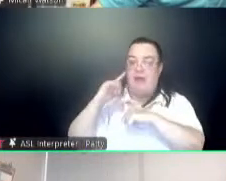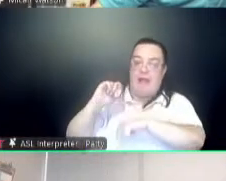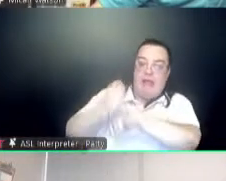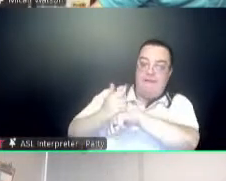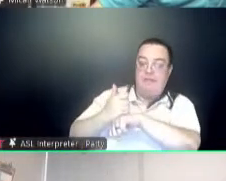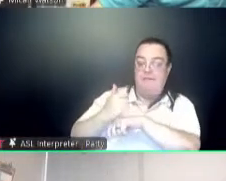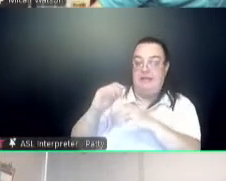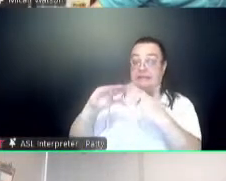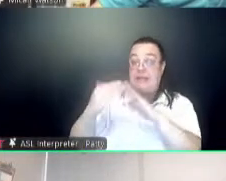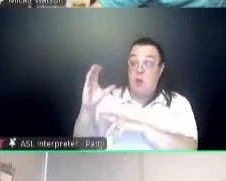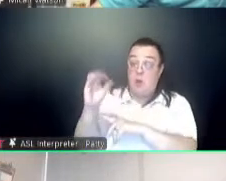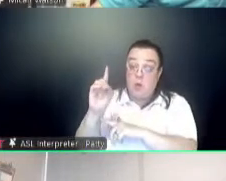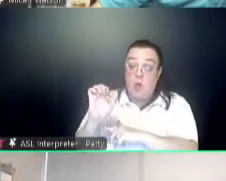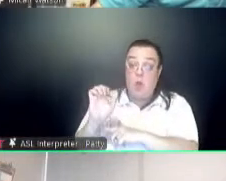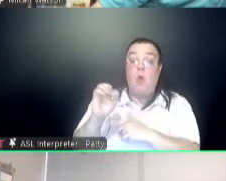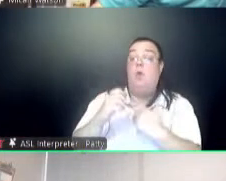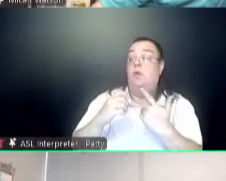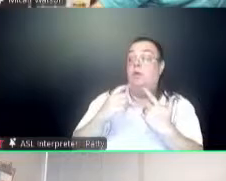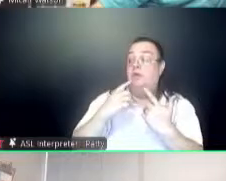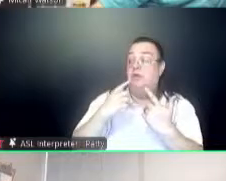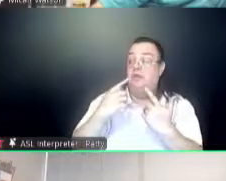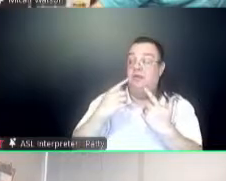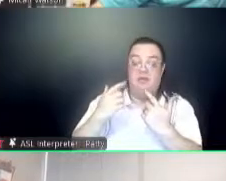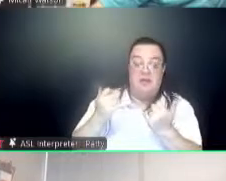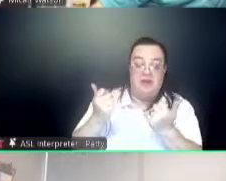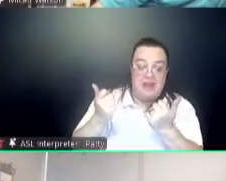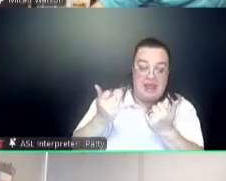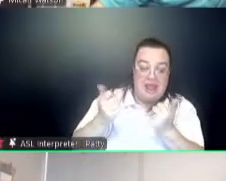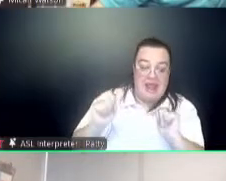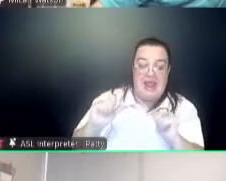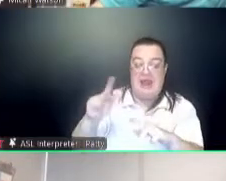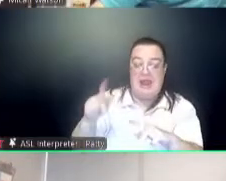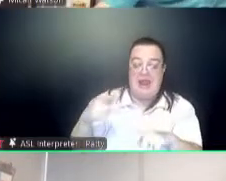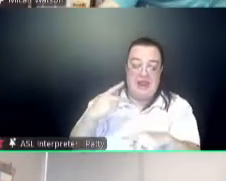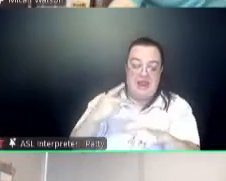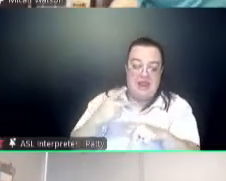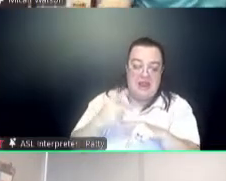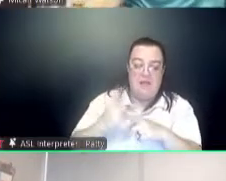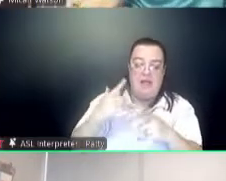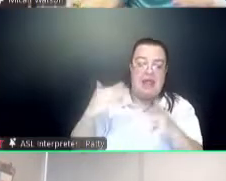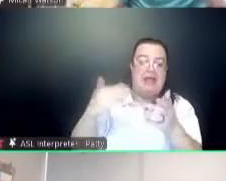code against any type of nuisances in town. The town clerk is